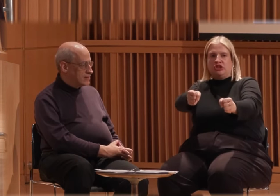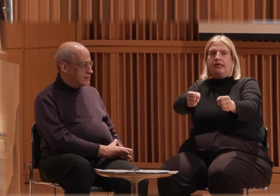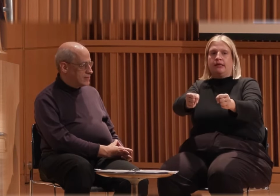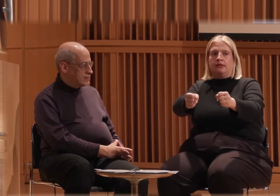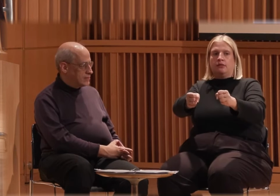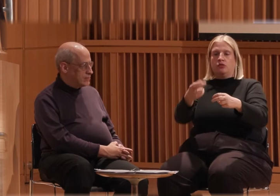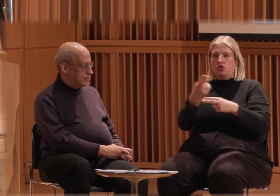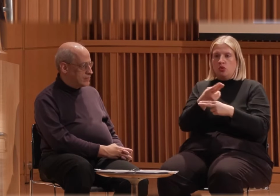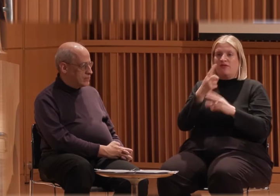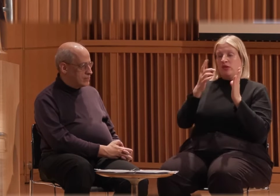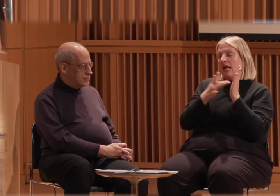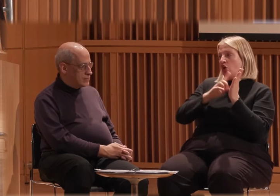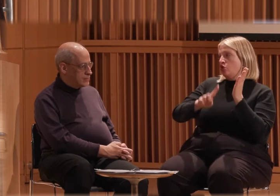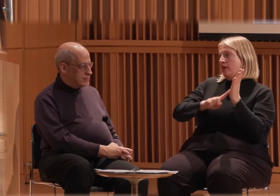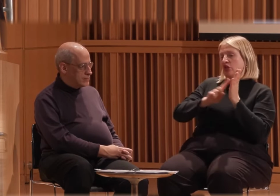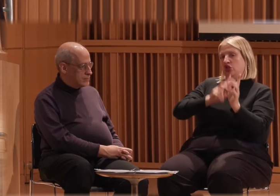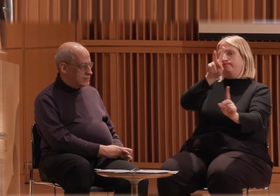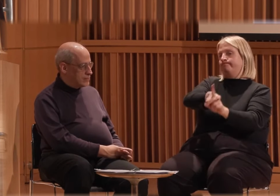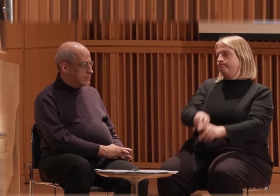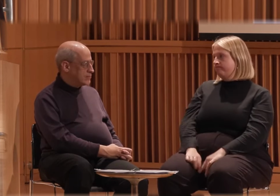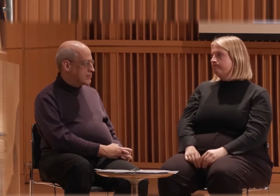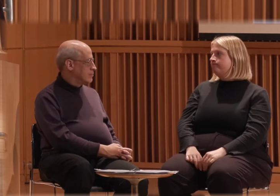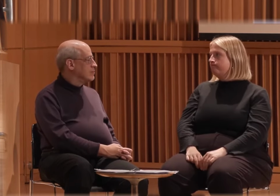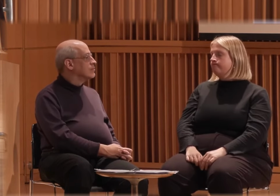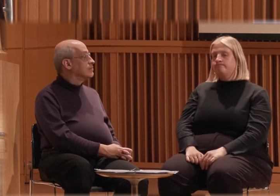uses of technical research.